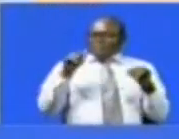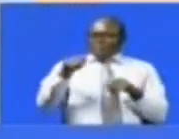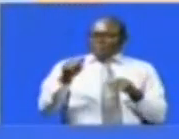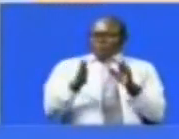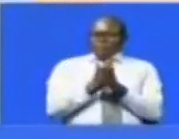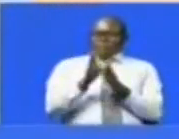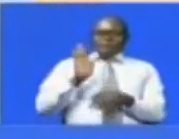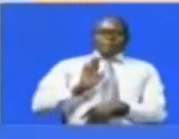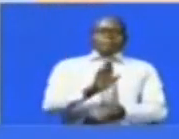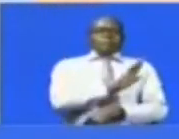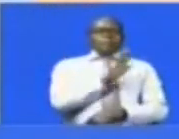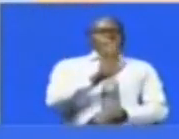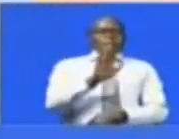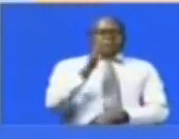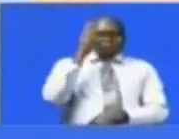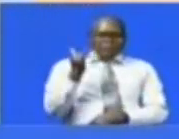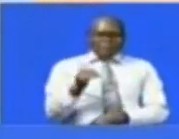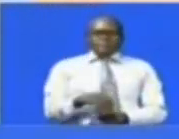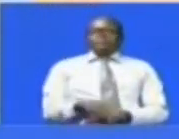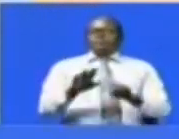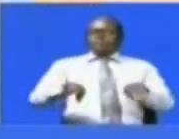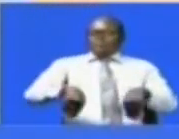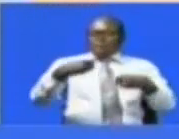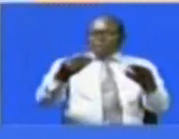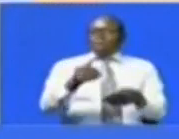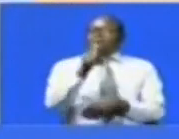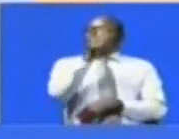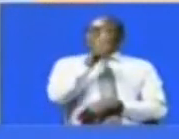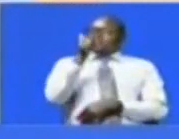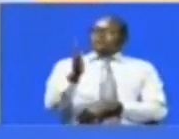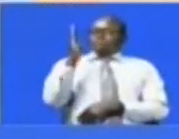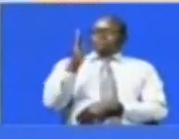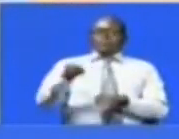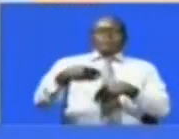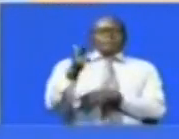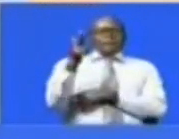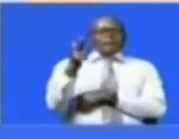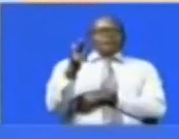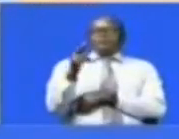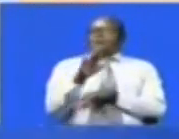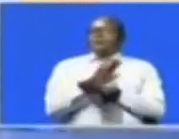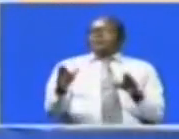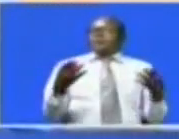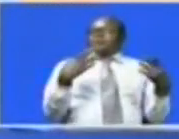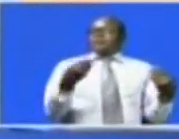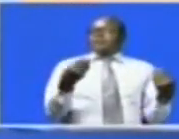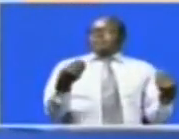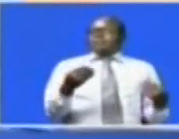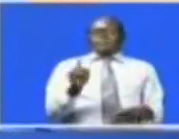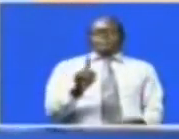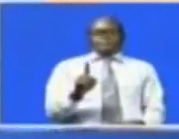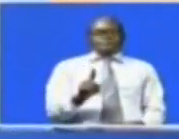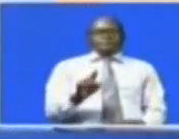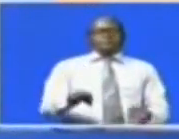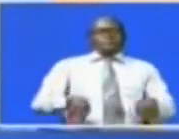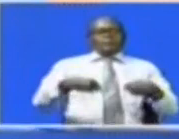his board. Because arming the country is not something as simple the way he's putting it. And